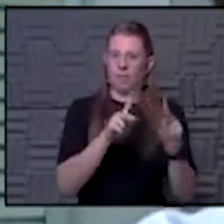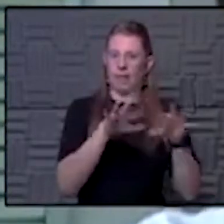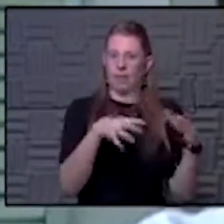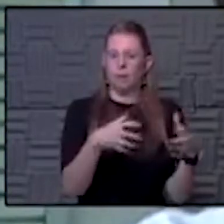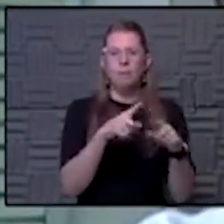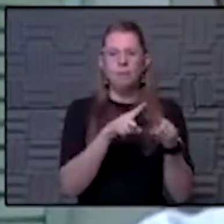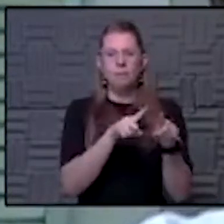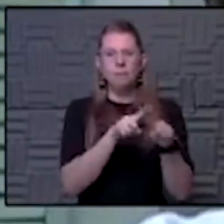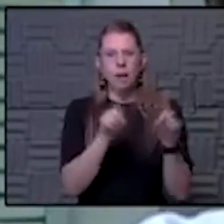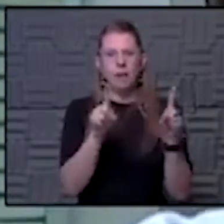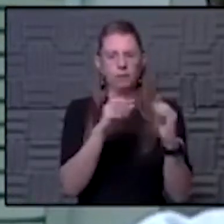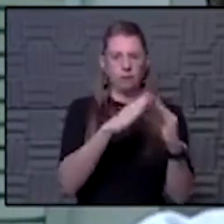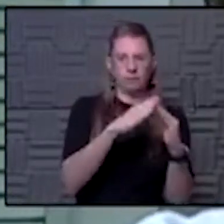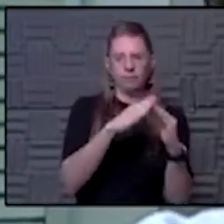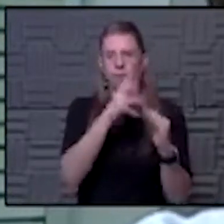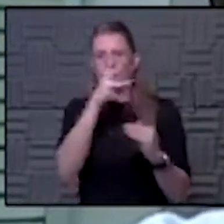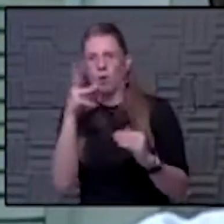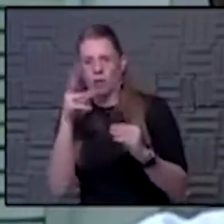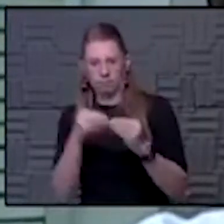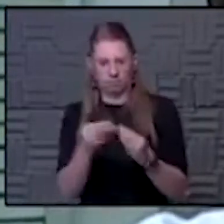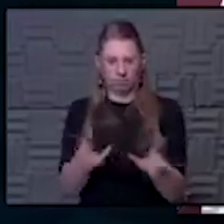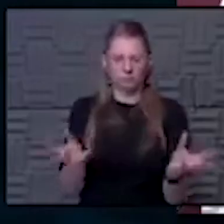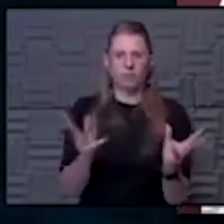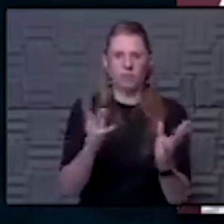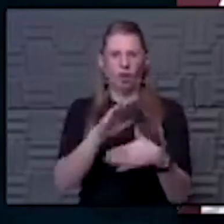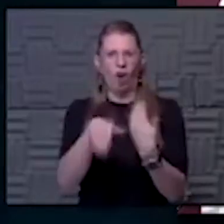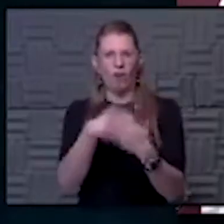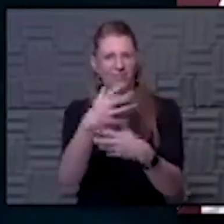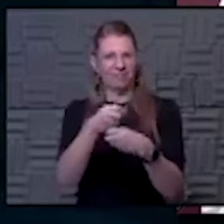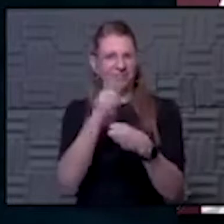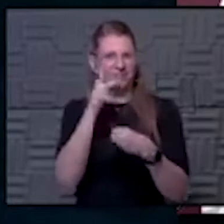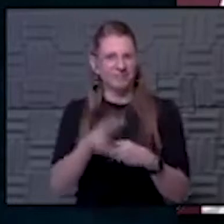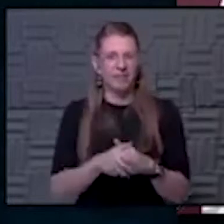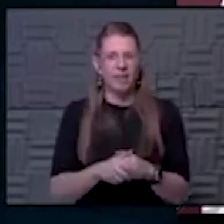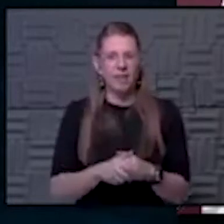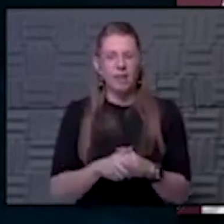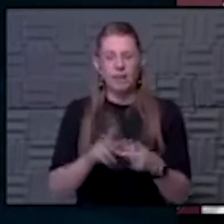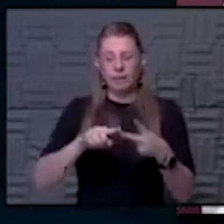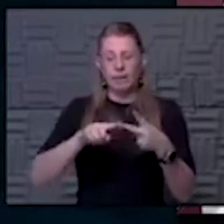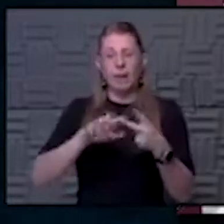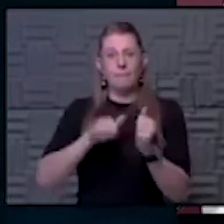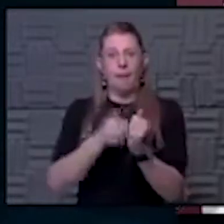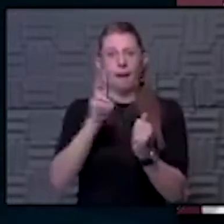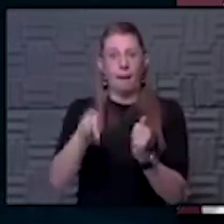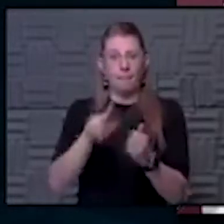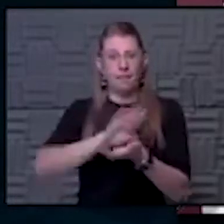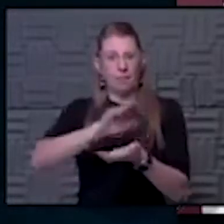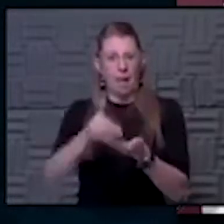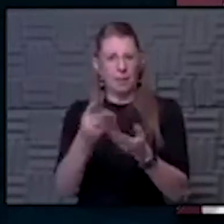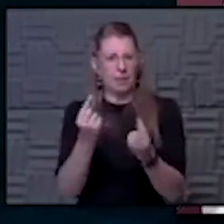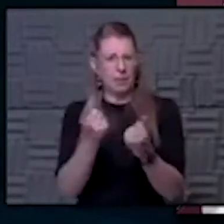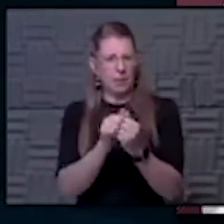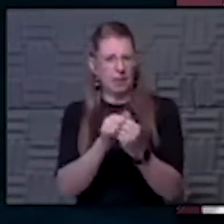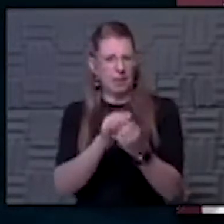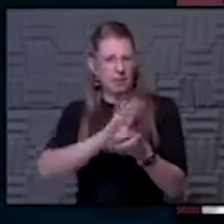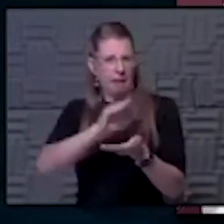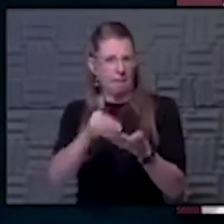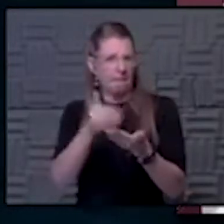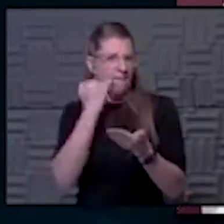urban and rural. And the follow-up question, I think, was, are we having a backup supply? And if so, what are we going to do with that backup